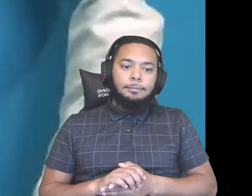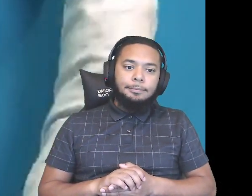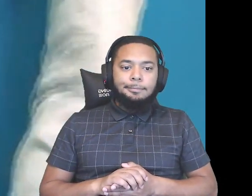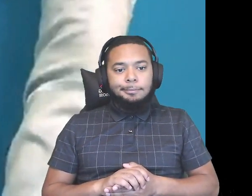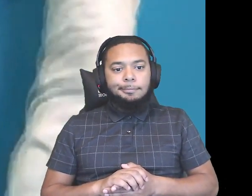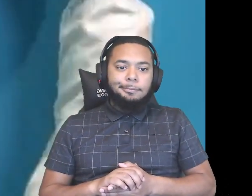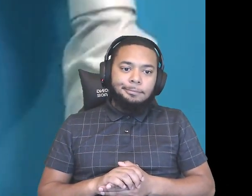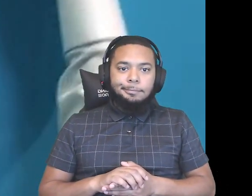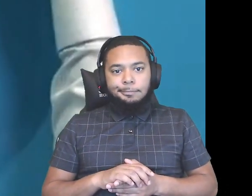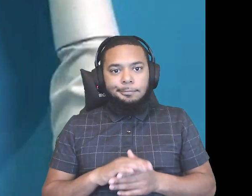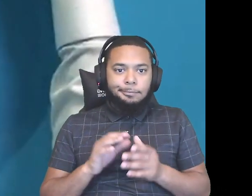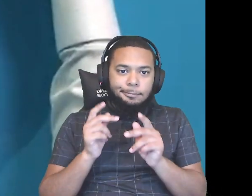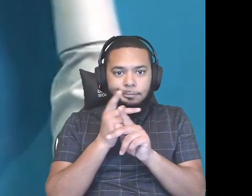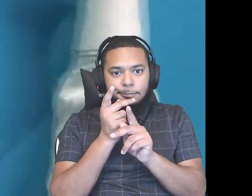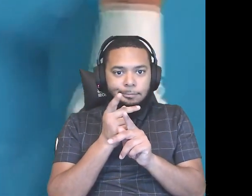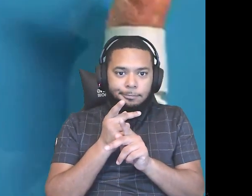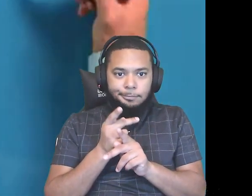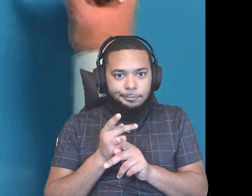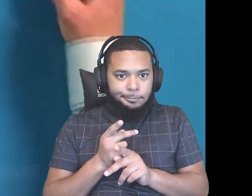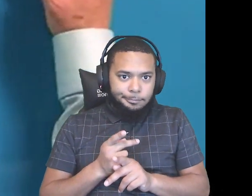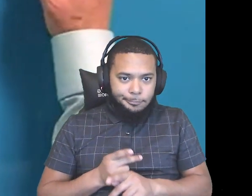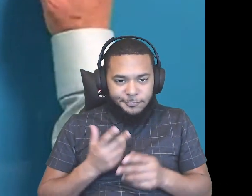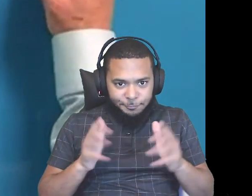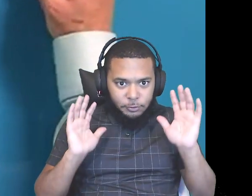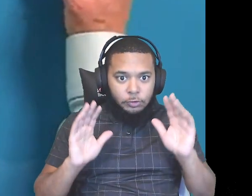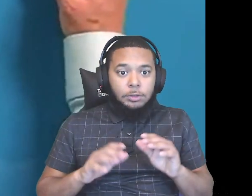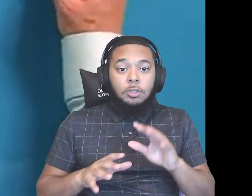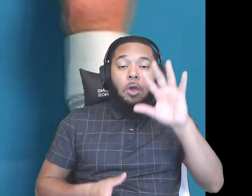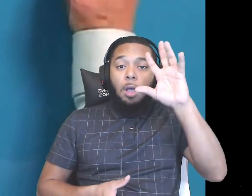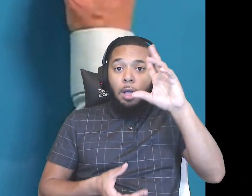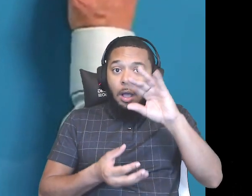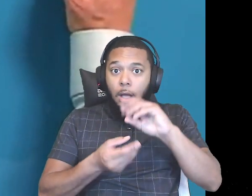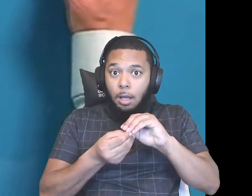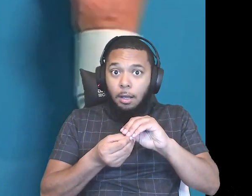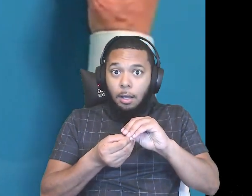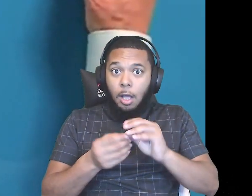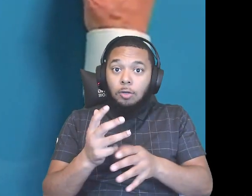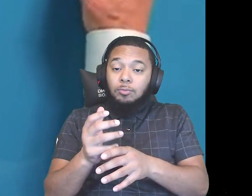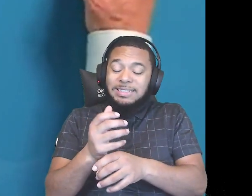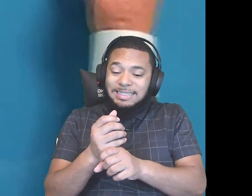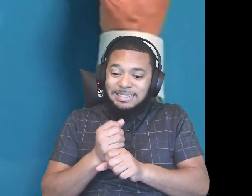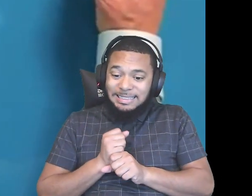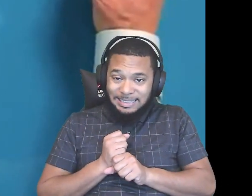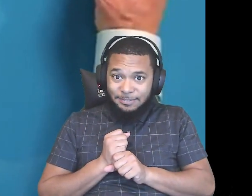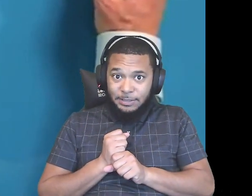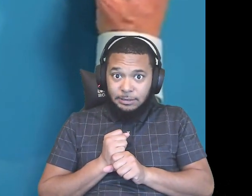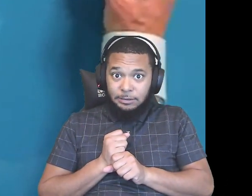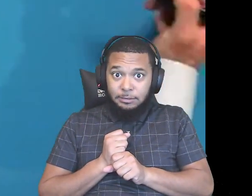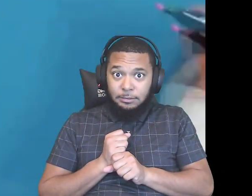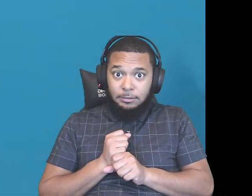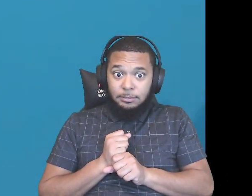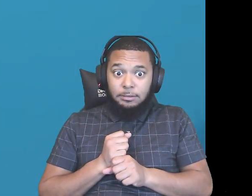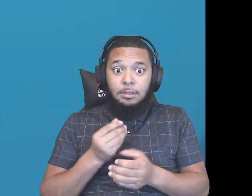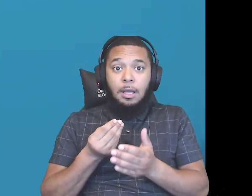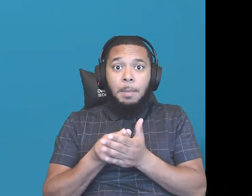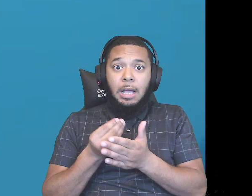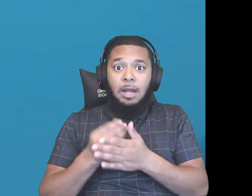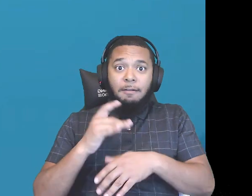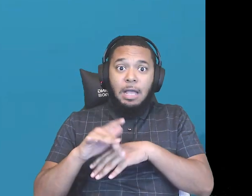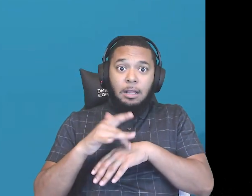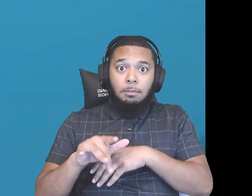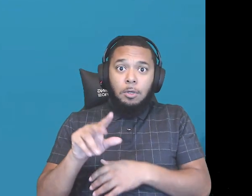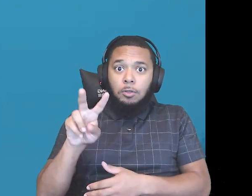13. Okay. So the sum of our incoming and beginning balance of cash on hand is $2